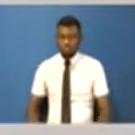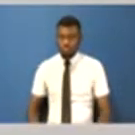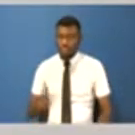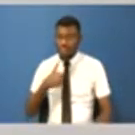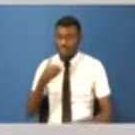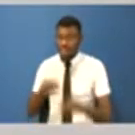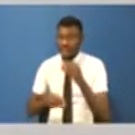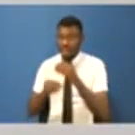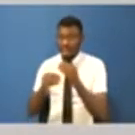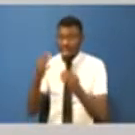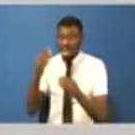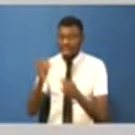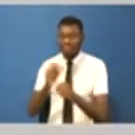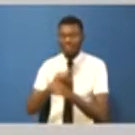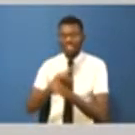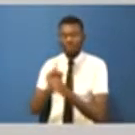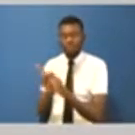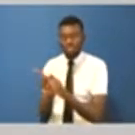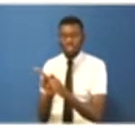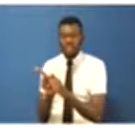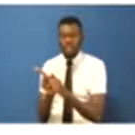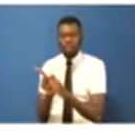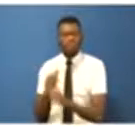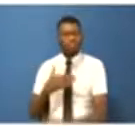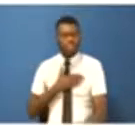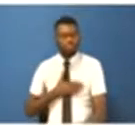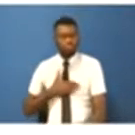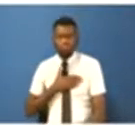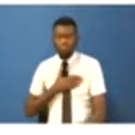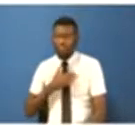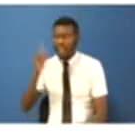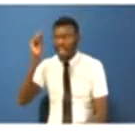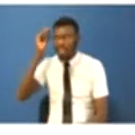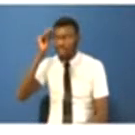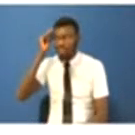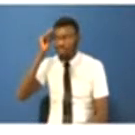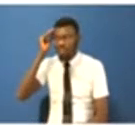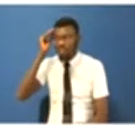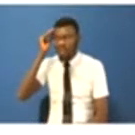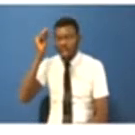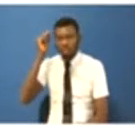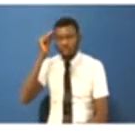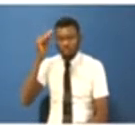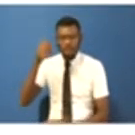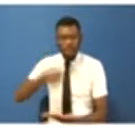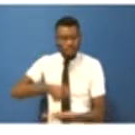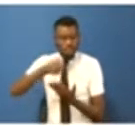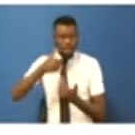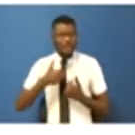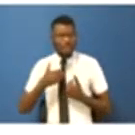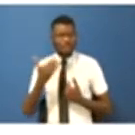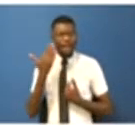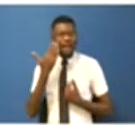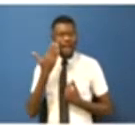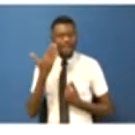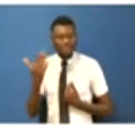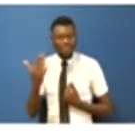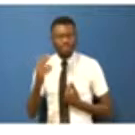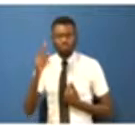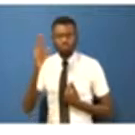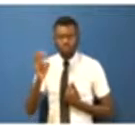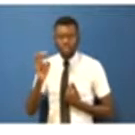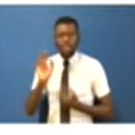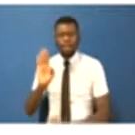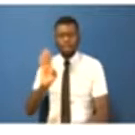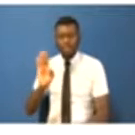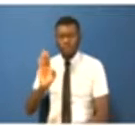seconds and clearly then tell me the education docket is budgeted for 520 billion alliance